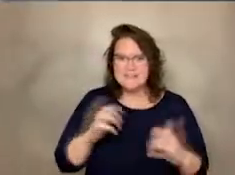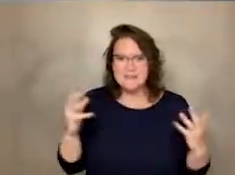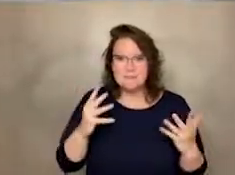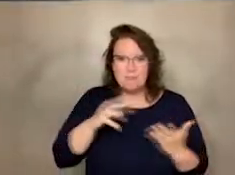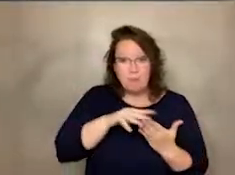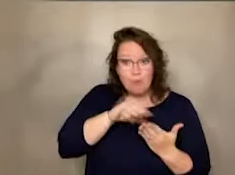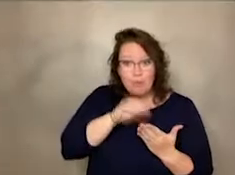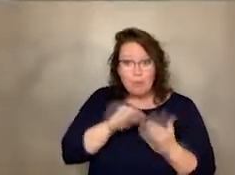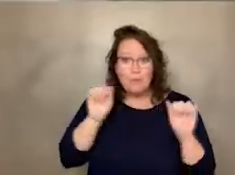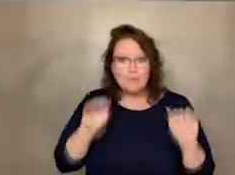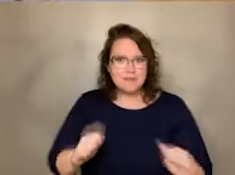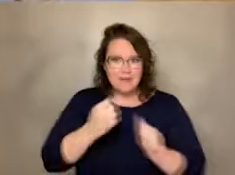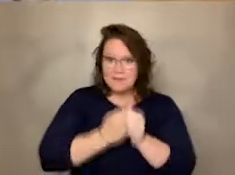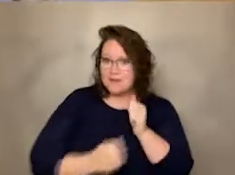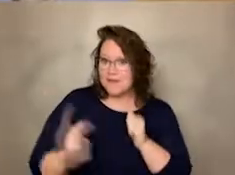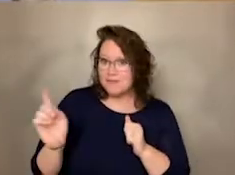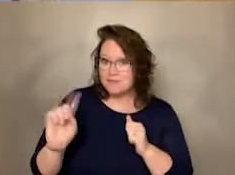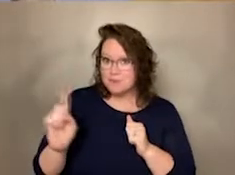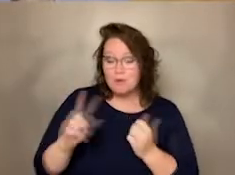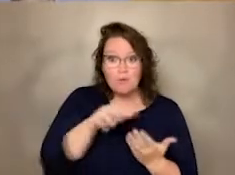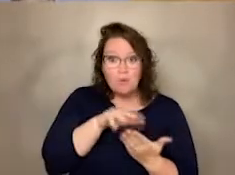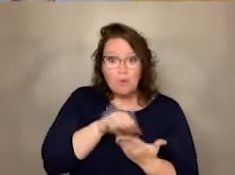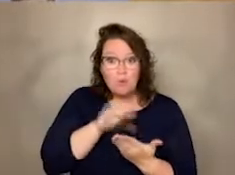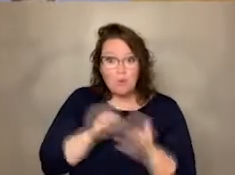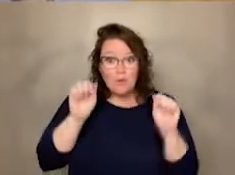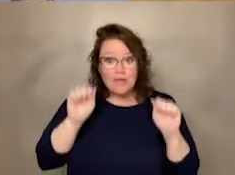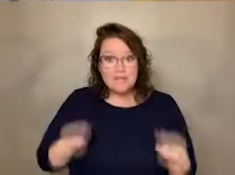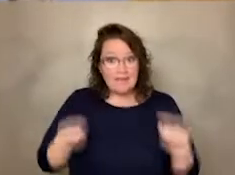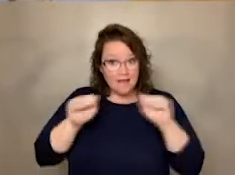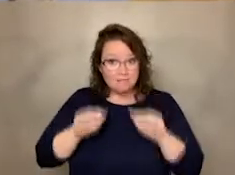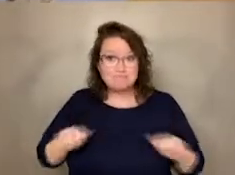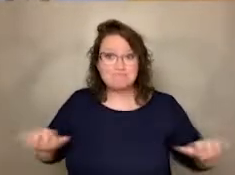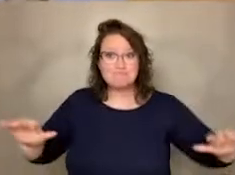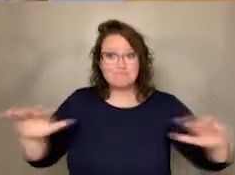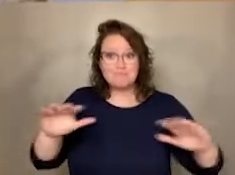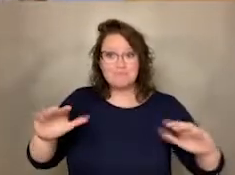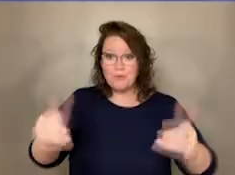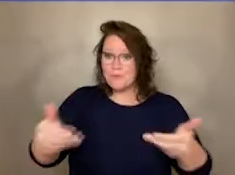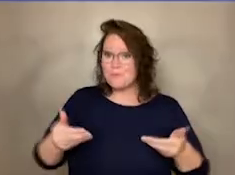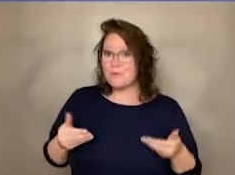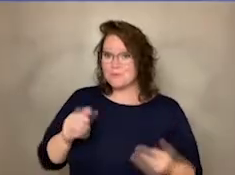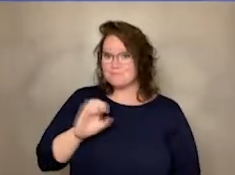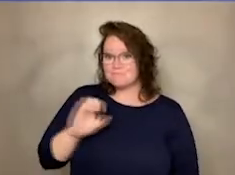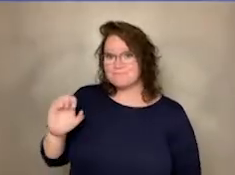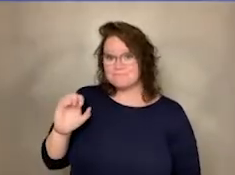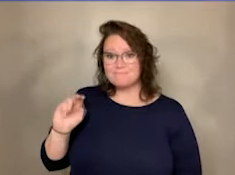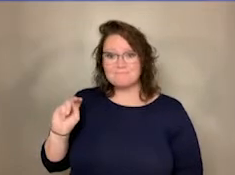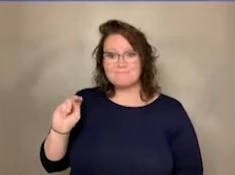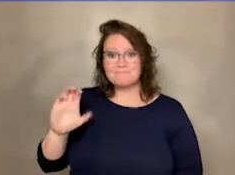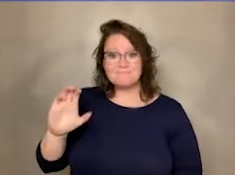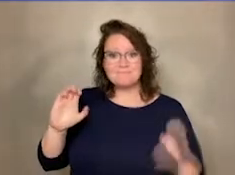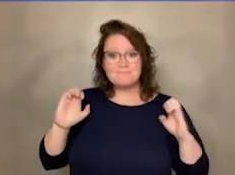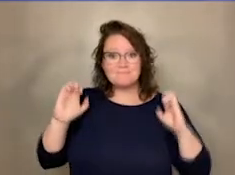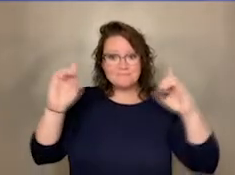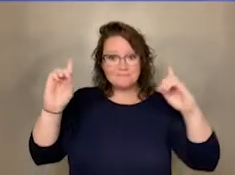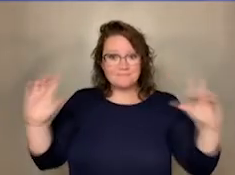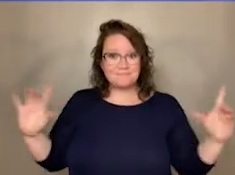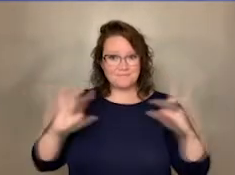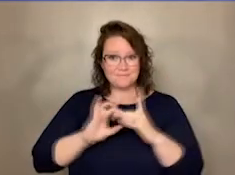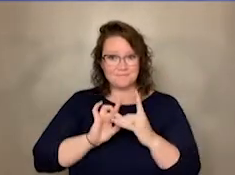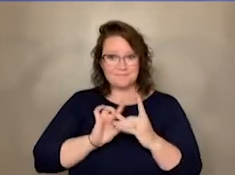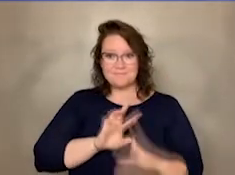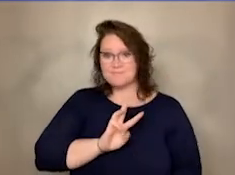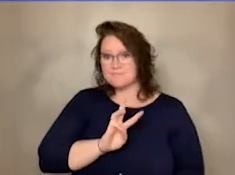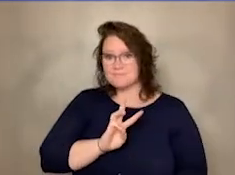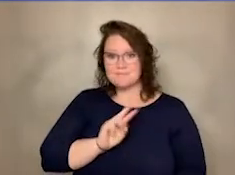can happen anywhere. In fact, learning can happen everywhere. Welcome to Eastern Carolina Education Connection,